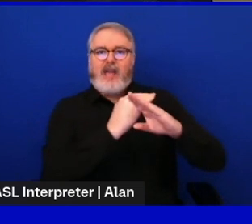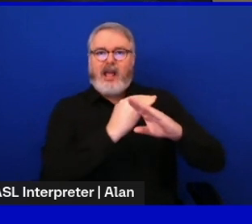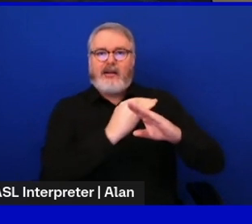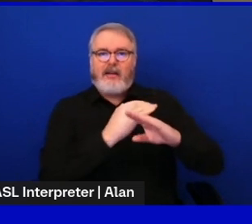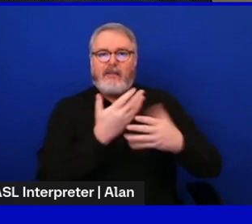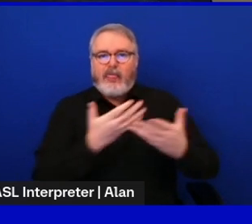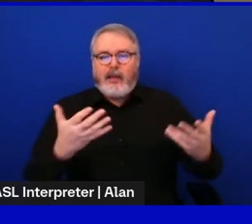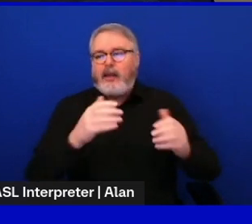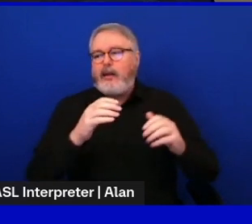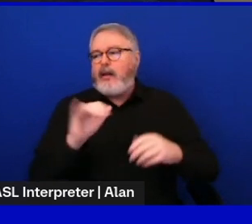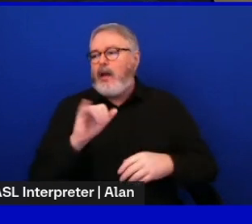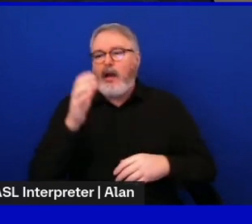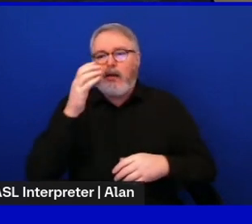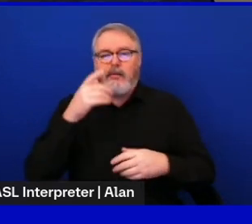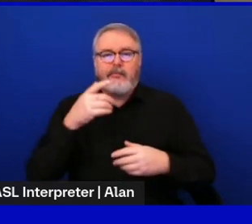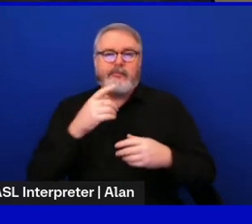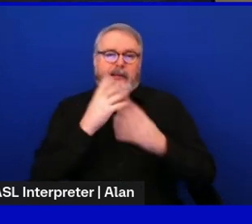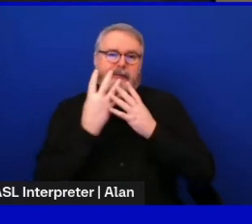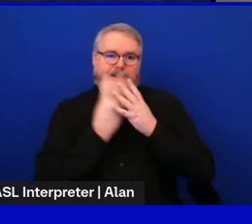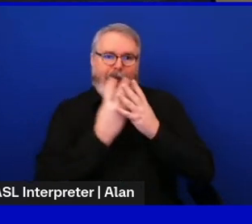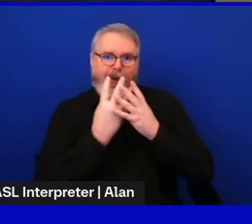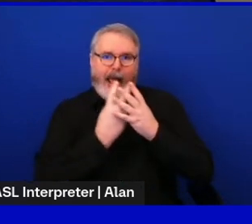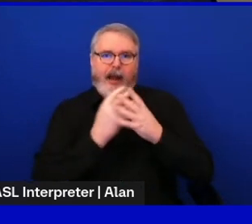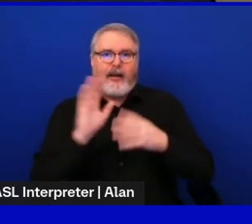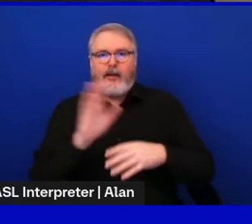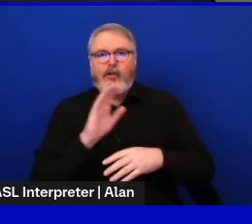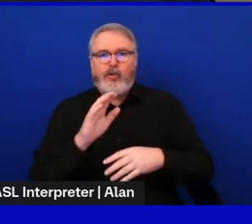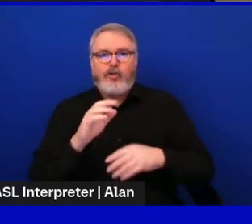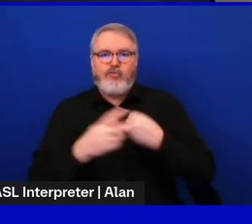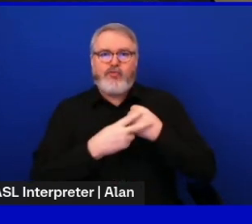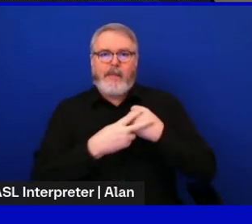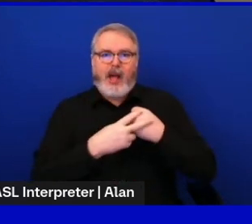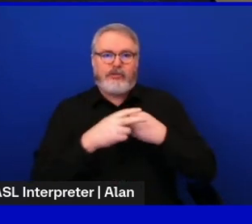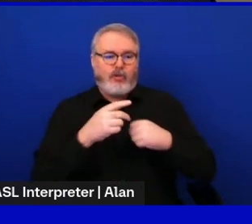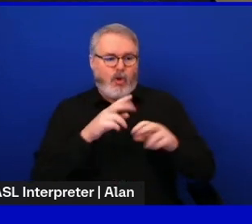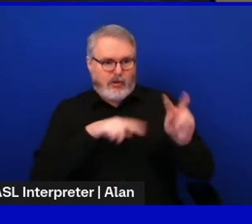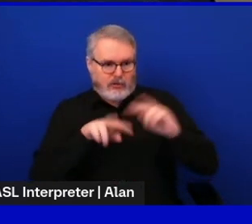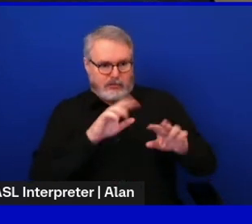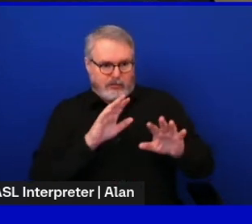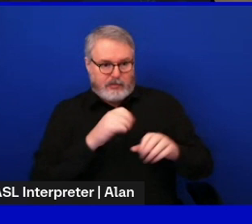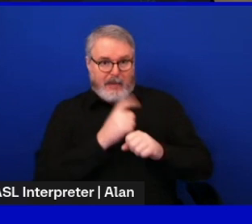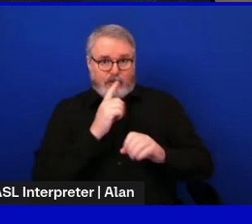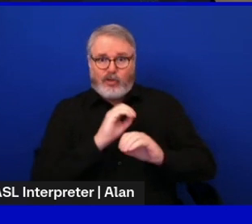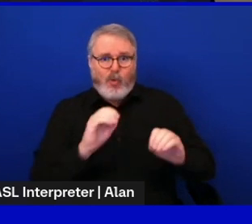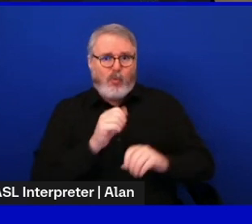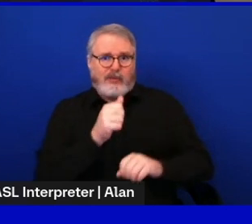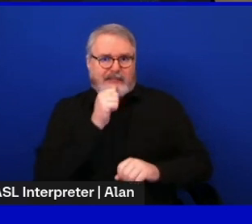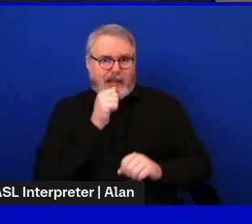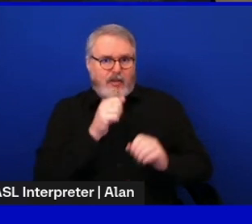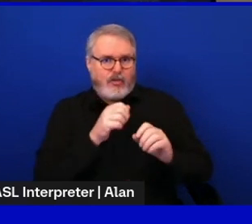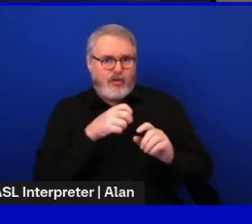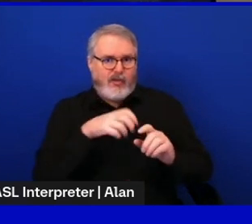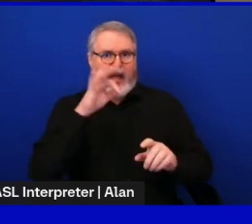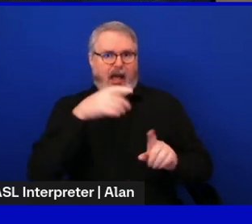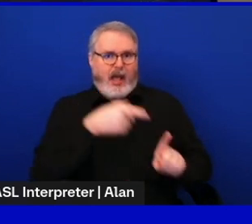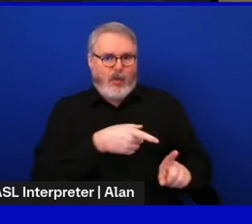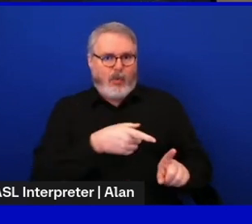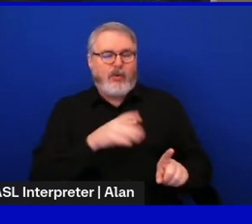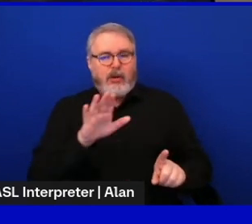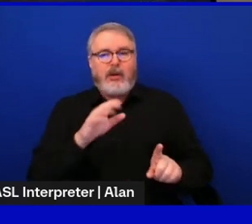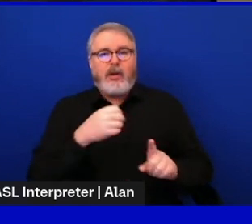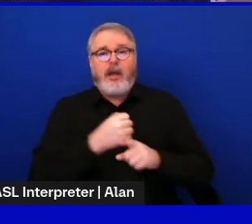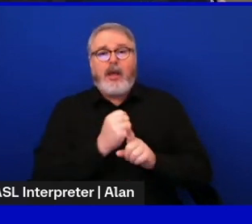you can do things like scanning your repository and kind of making sure that there are no secrets found, making sure that